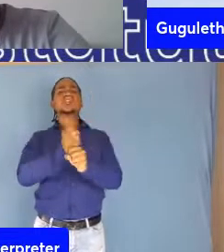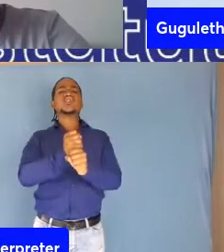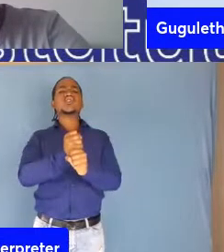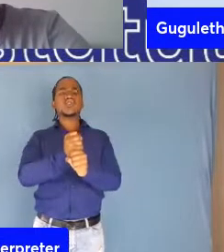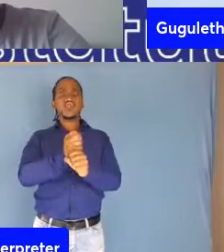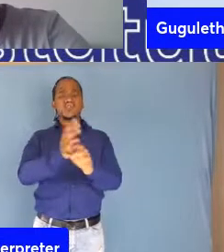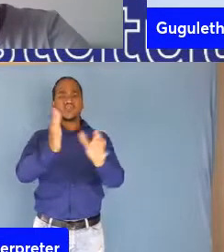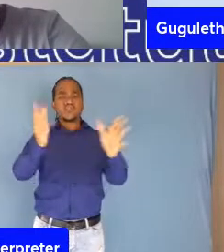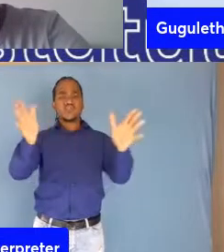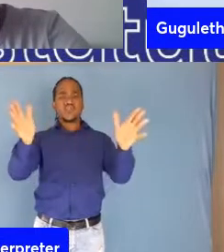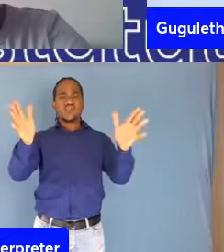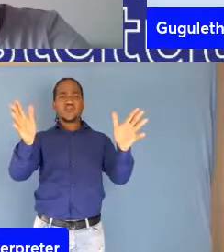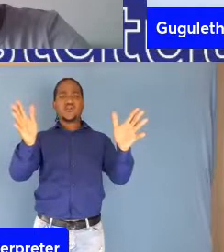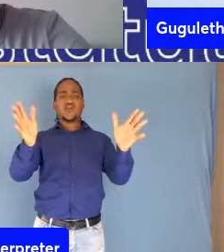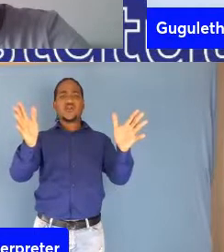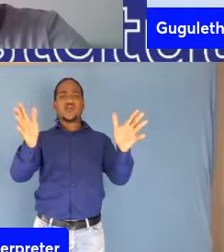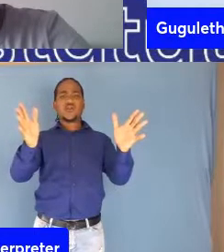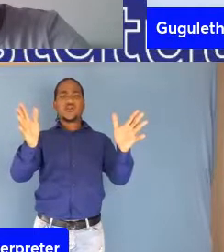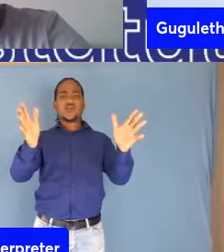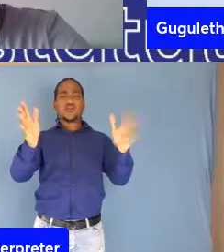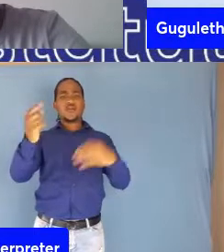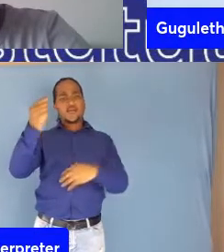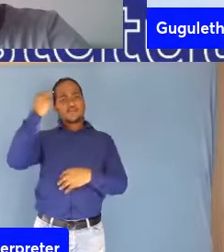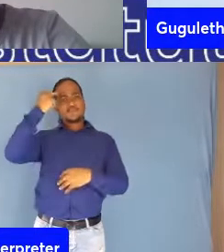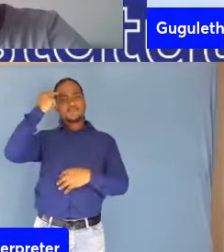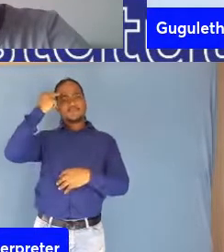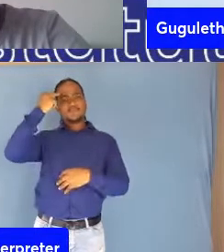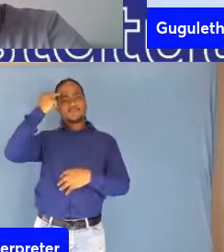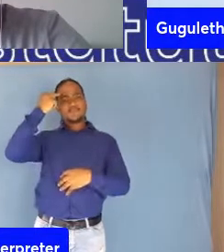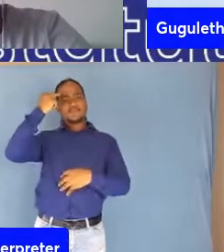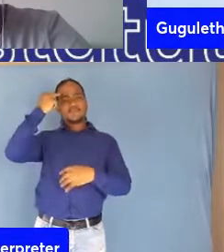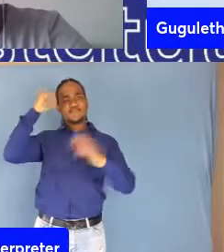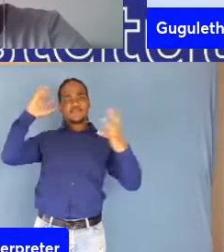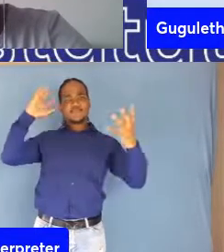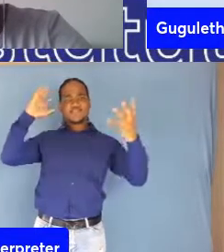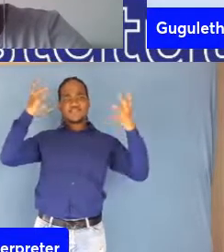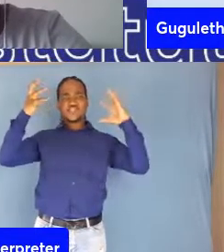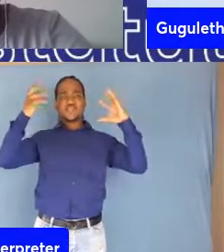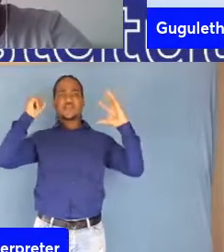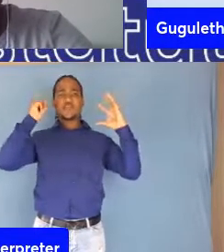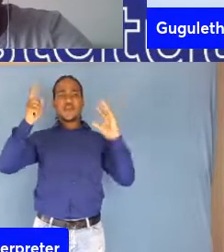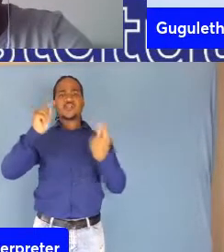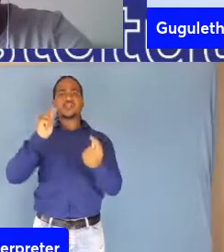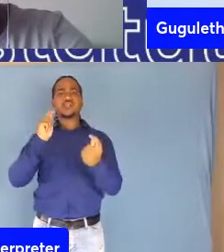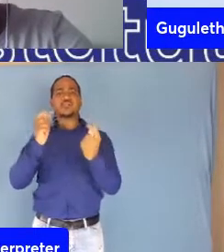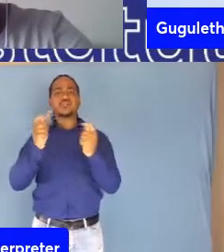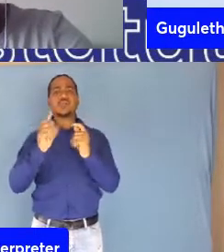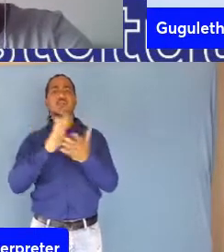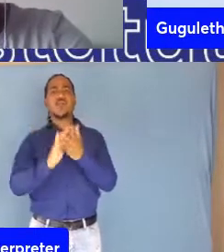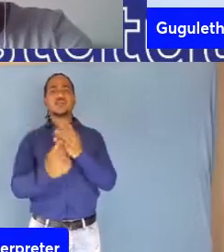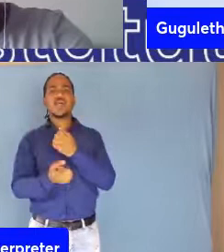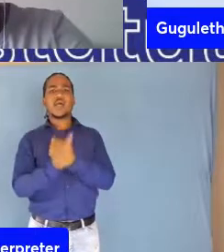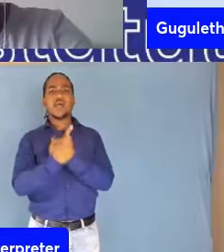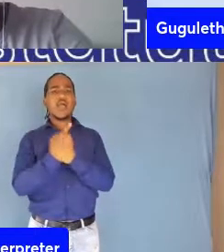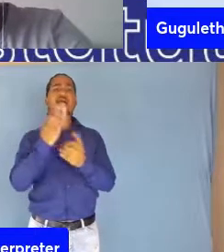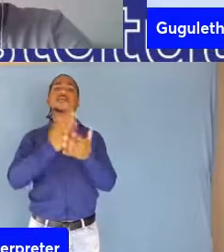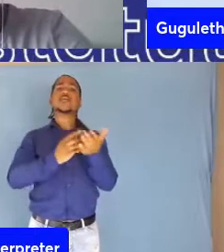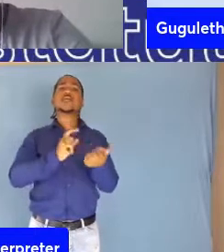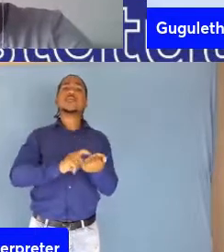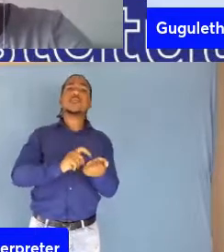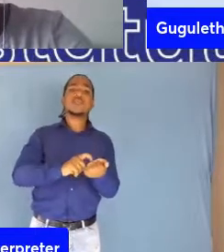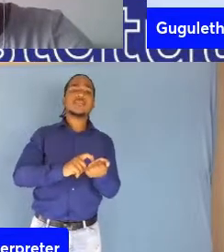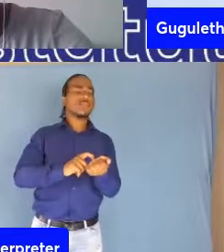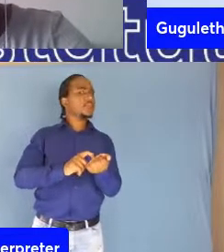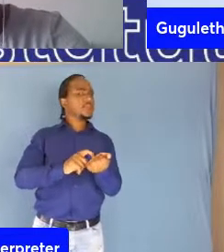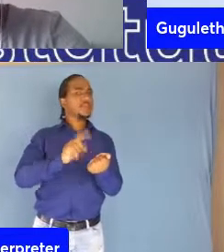there's a certain mind shift that has to happen. And I get that at some point it's ignorant, but